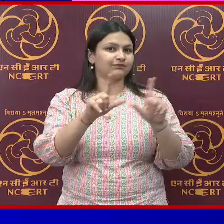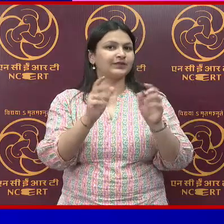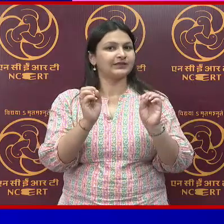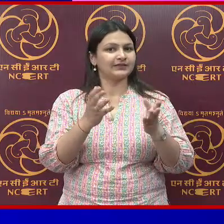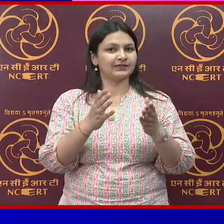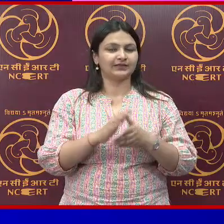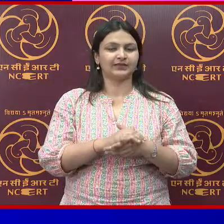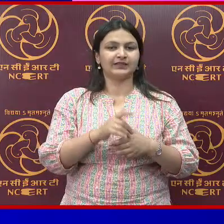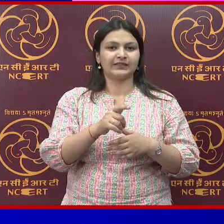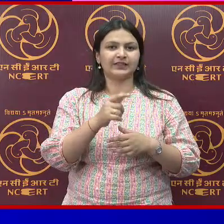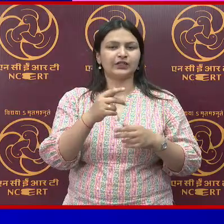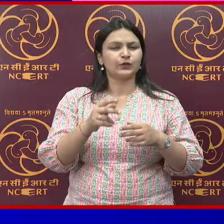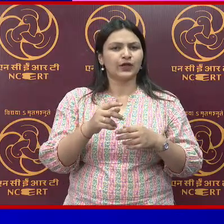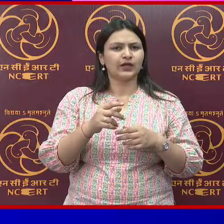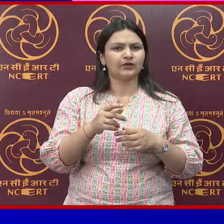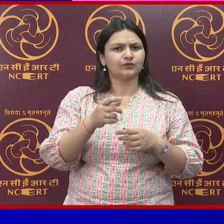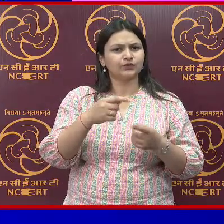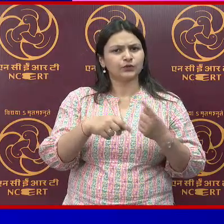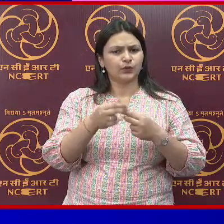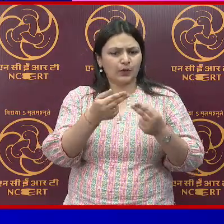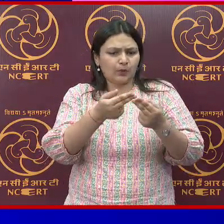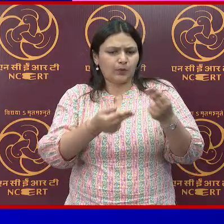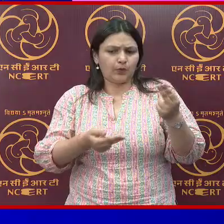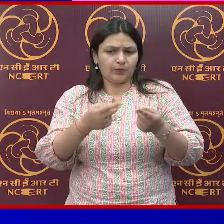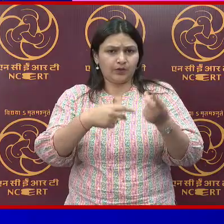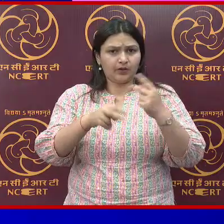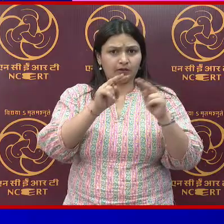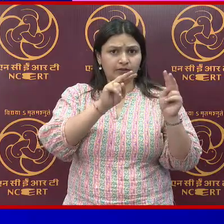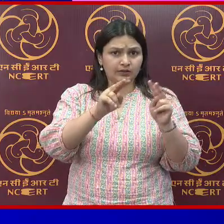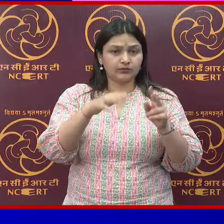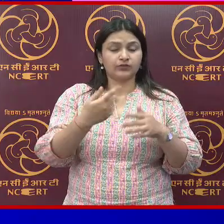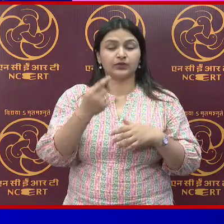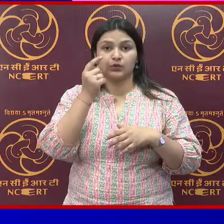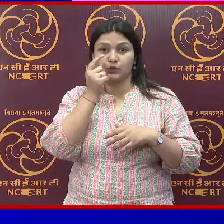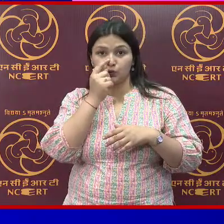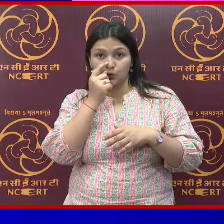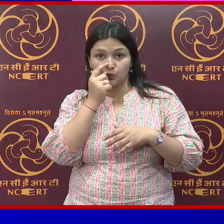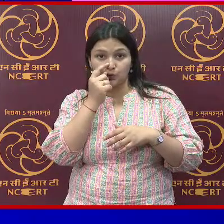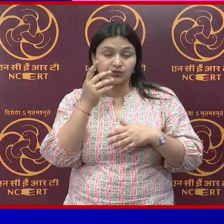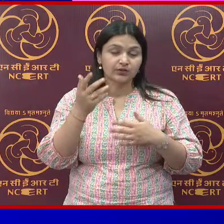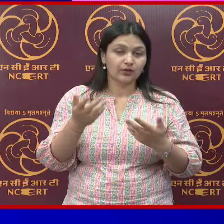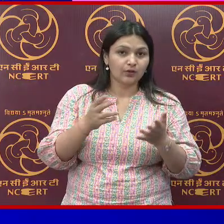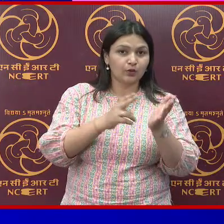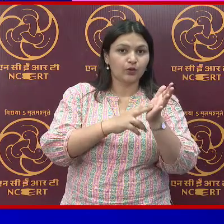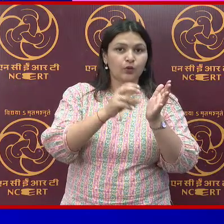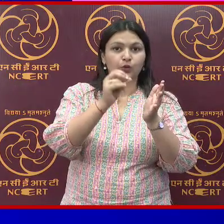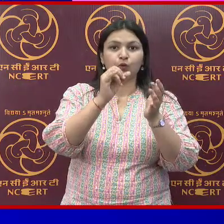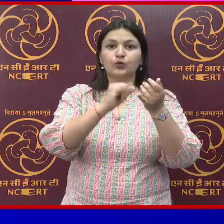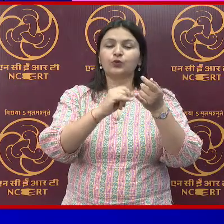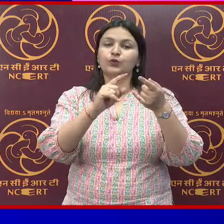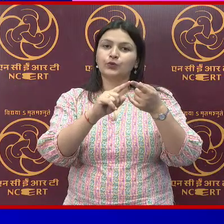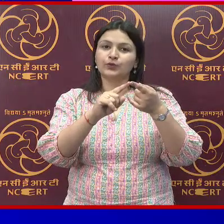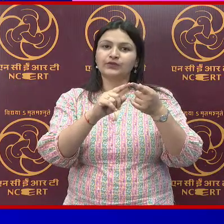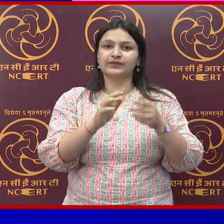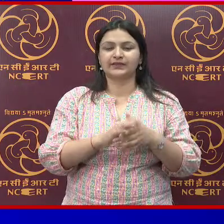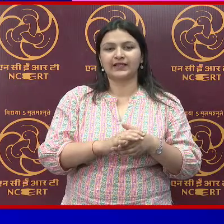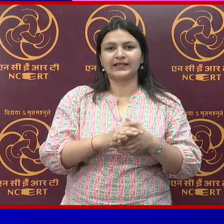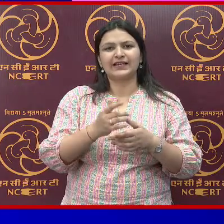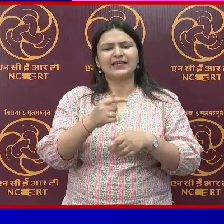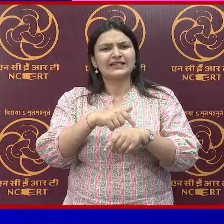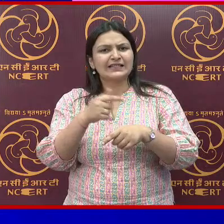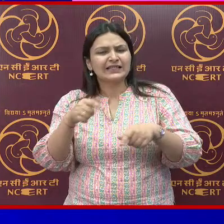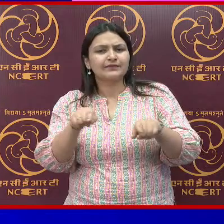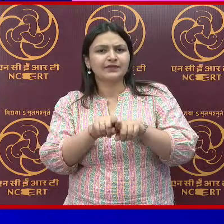these are some very common words that you hear and see every day, like your nose, and simultaneously I would want you to keep your finger on